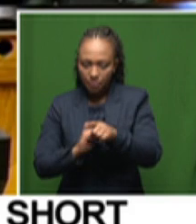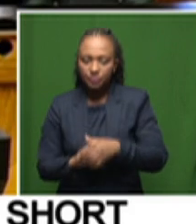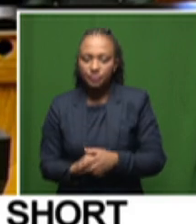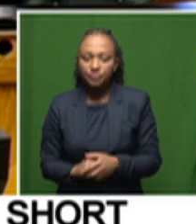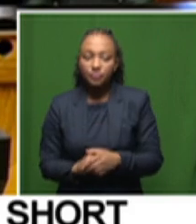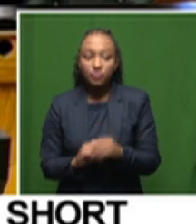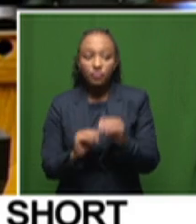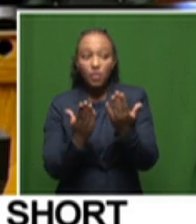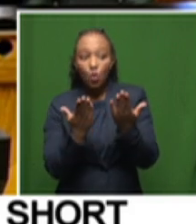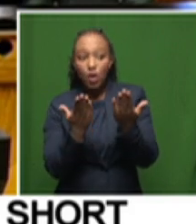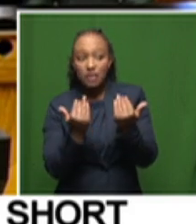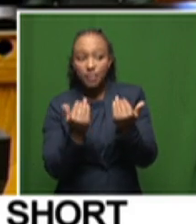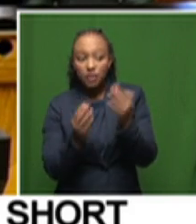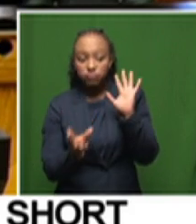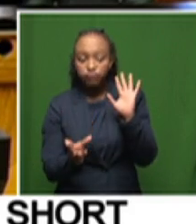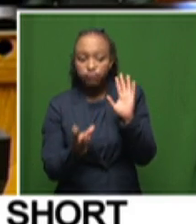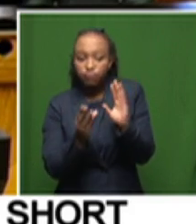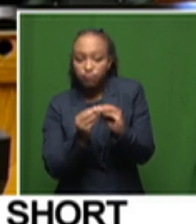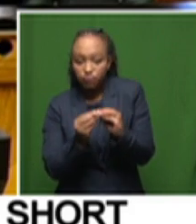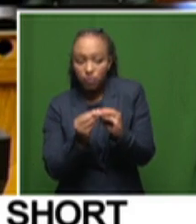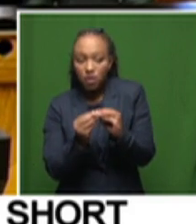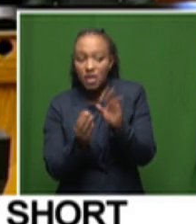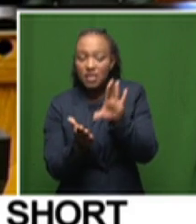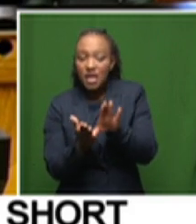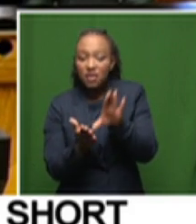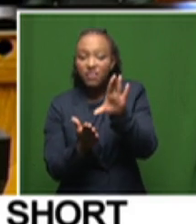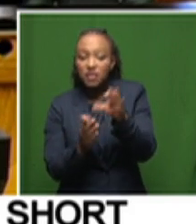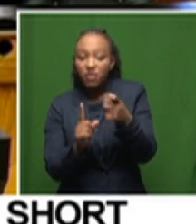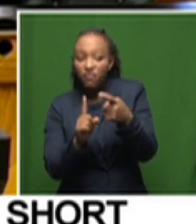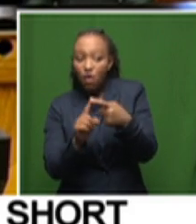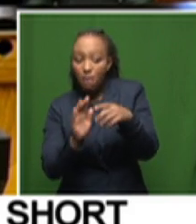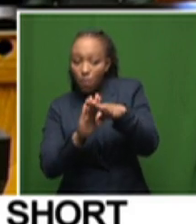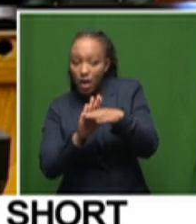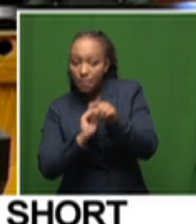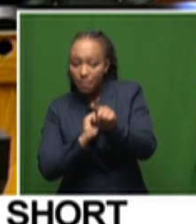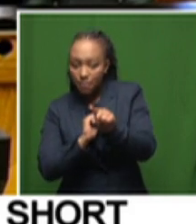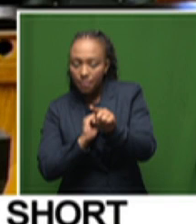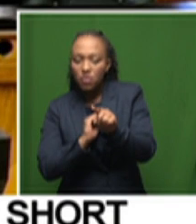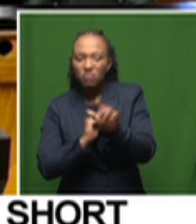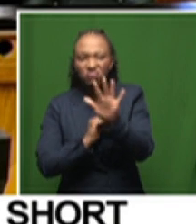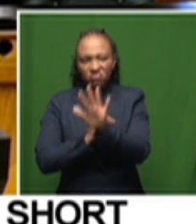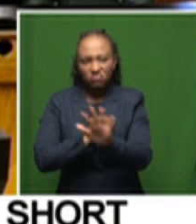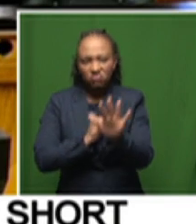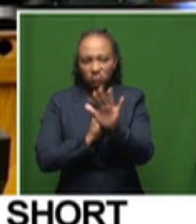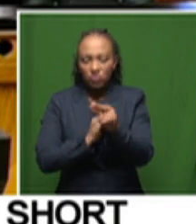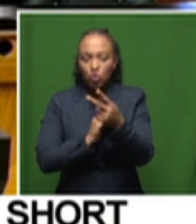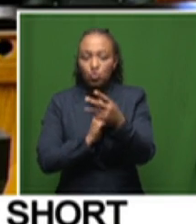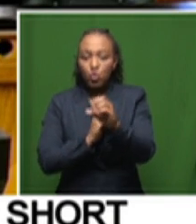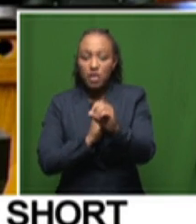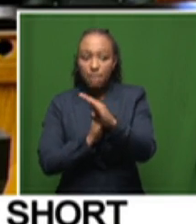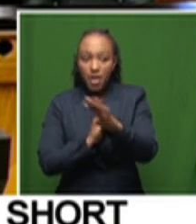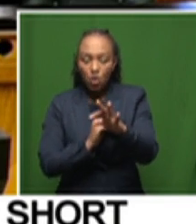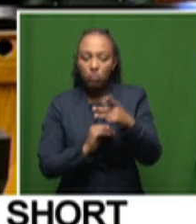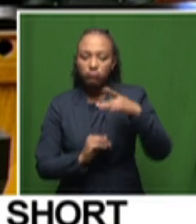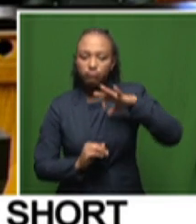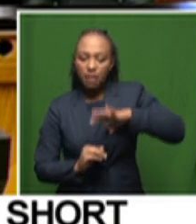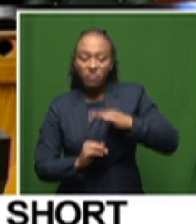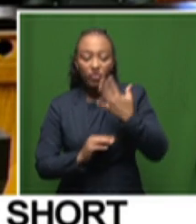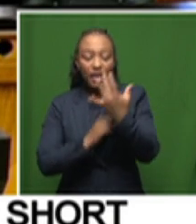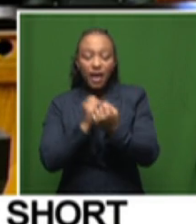expect the total investment amount from this program to be around 20 billion over the next 10